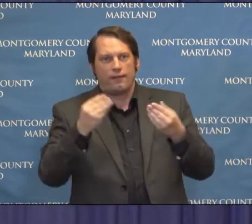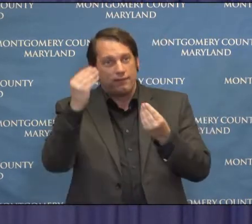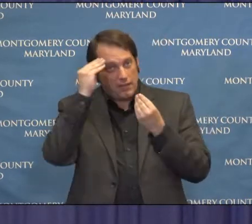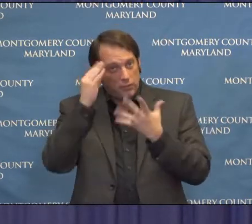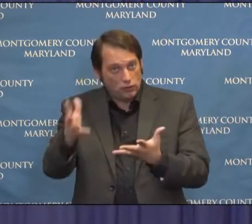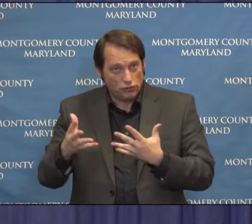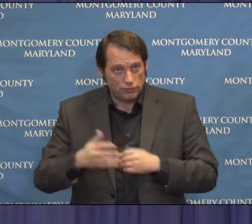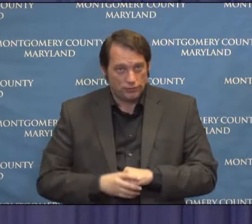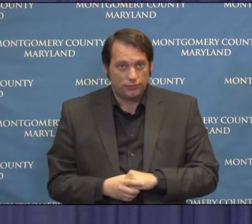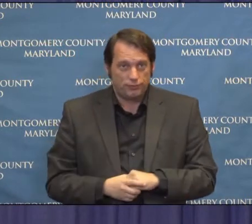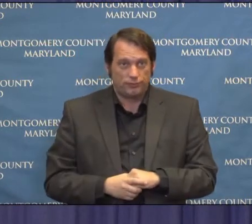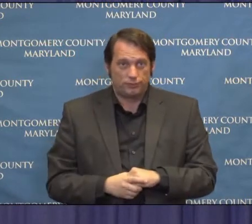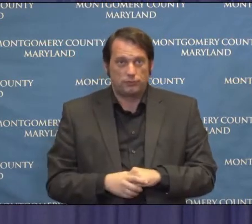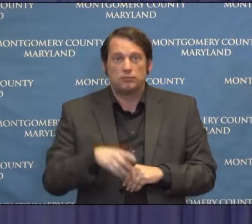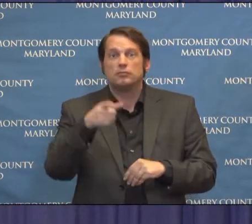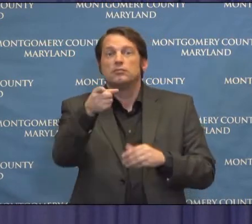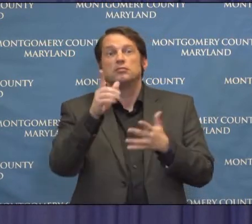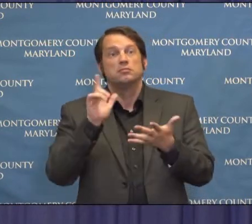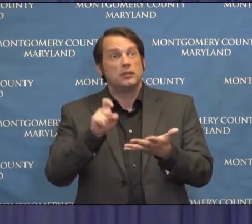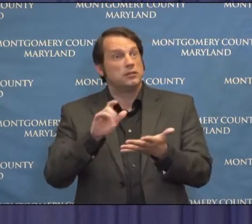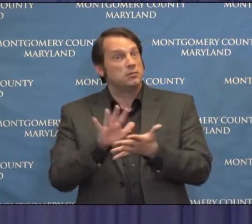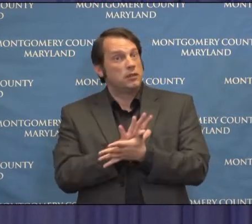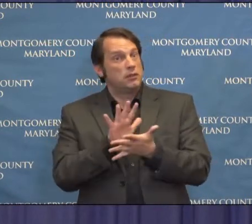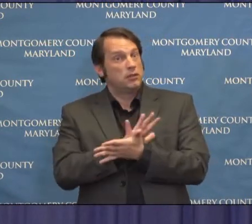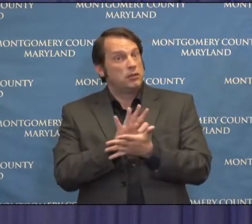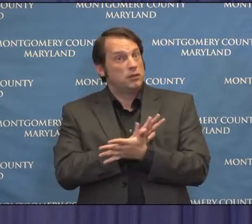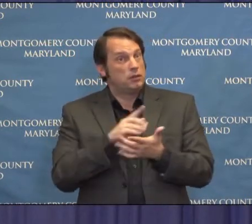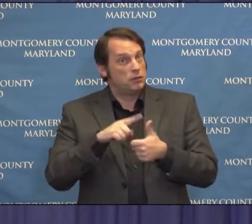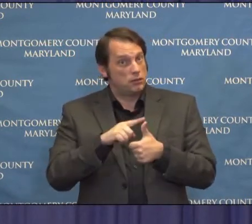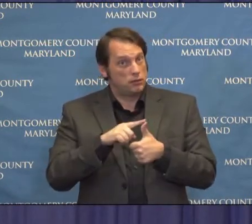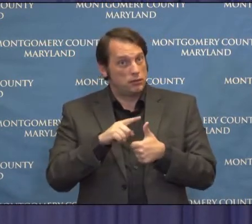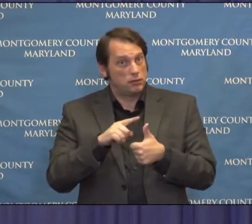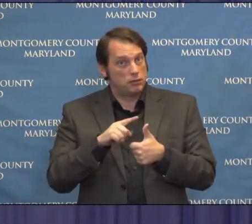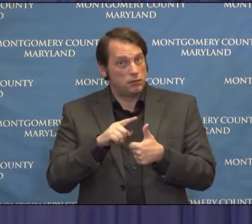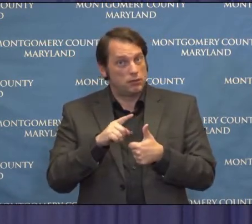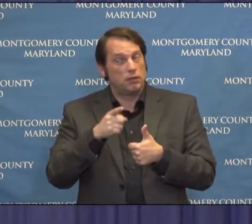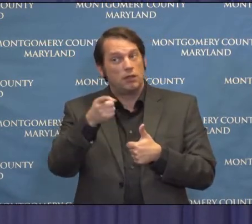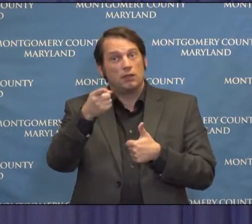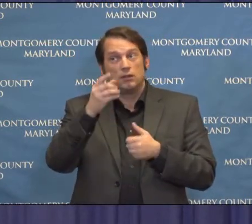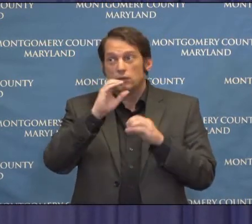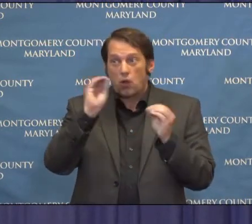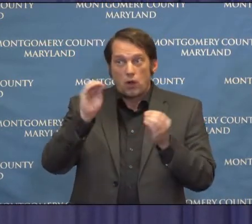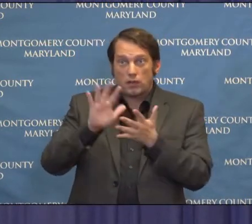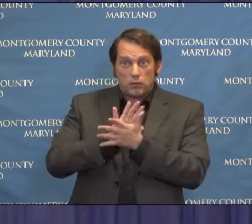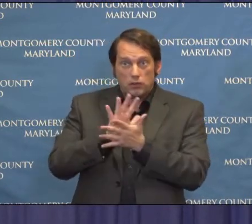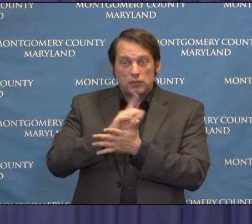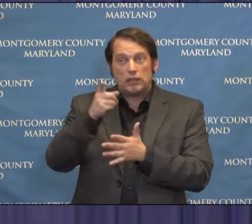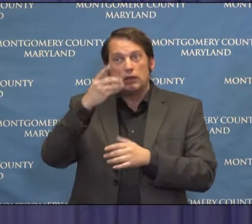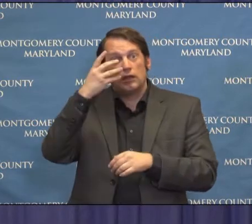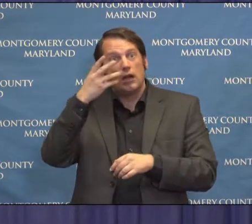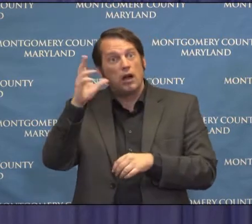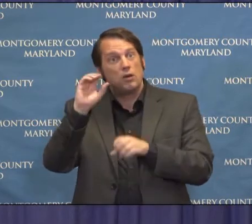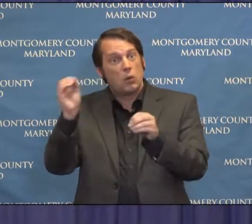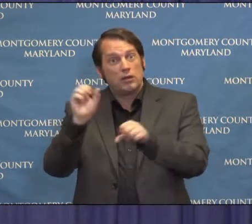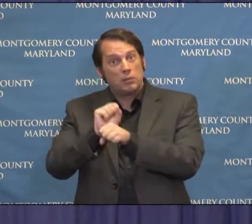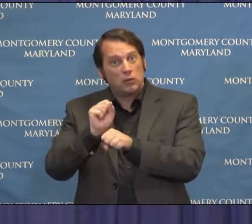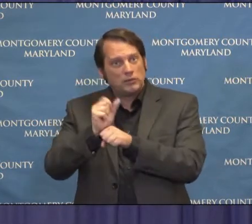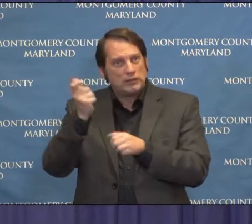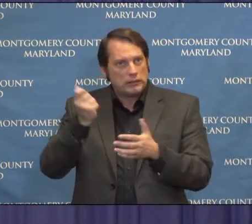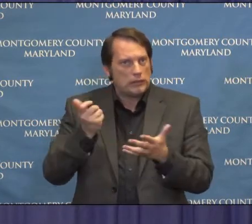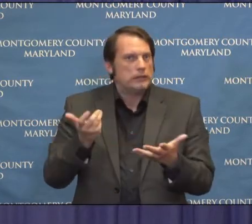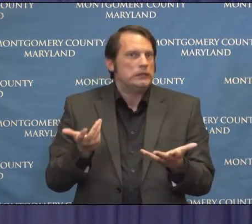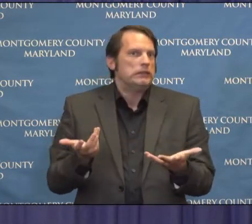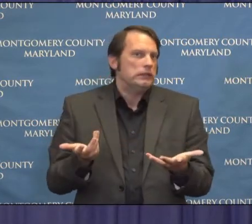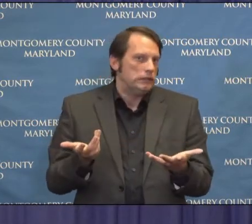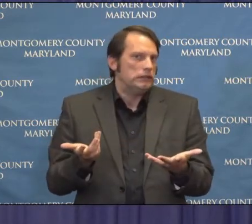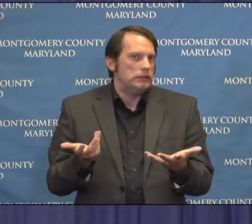unemployment. That is, I think, a really grave oversight because these people are good enough to work here every day and to,